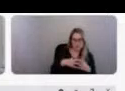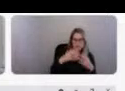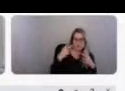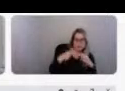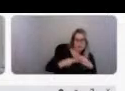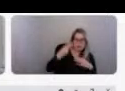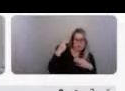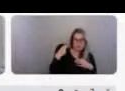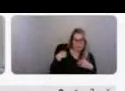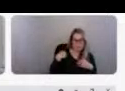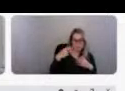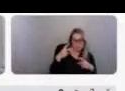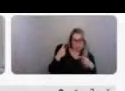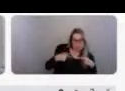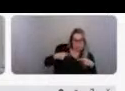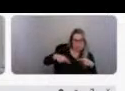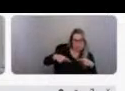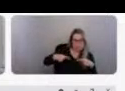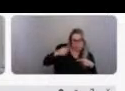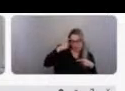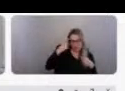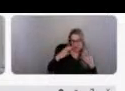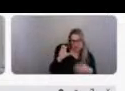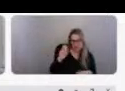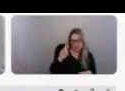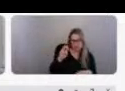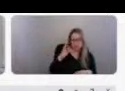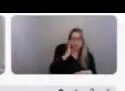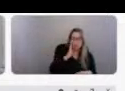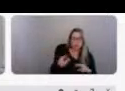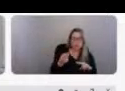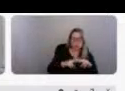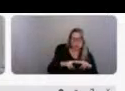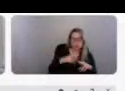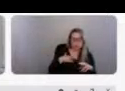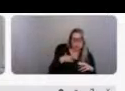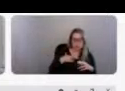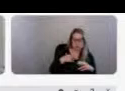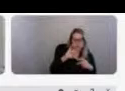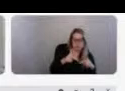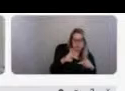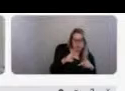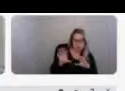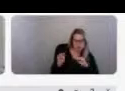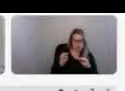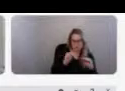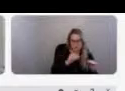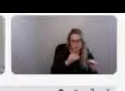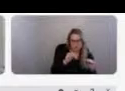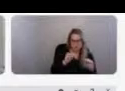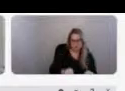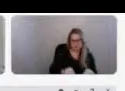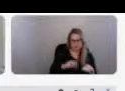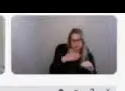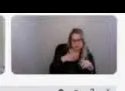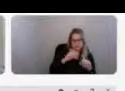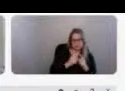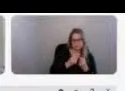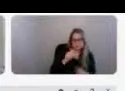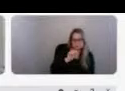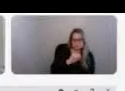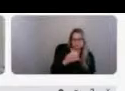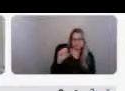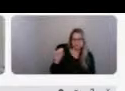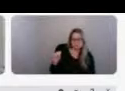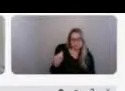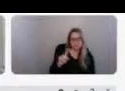anxiety over the thought that crime rate is going to increase in my neighborhood with the shifting south of my district the sunny slope community is